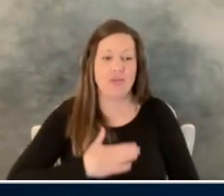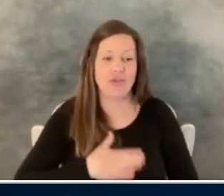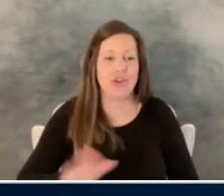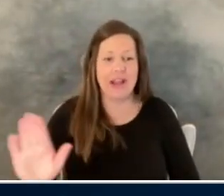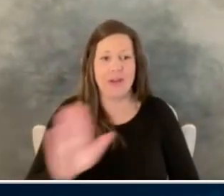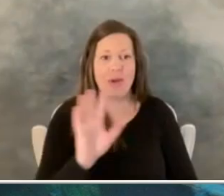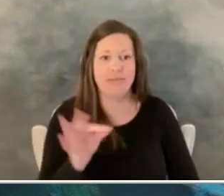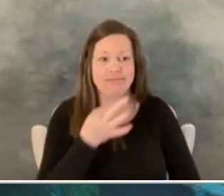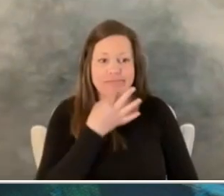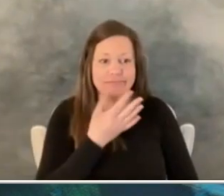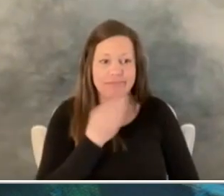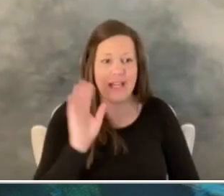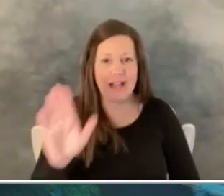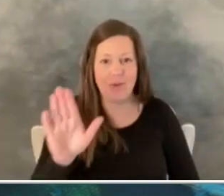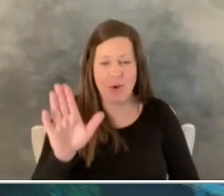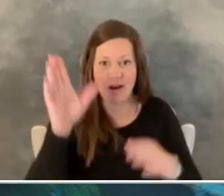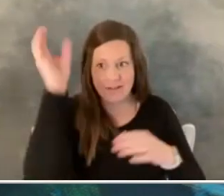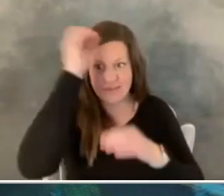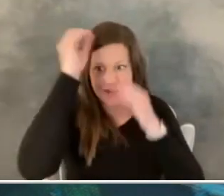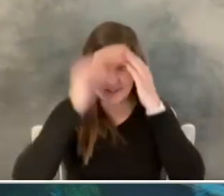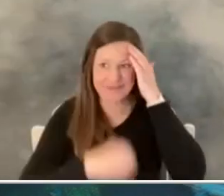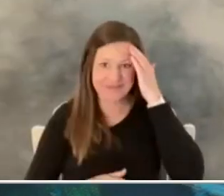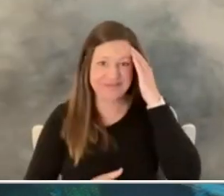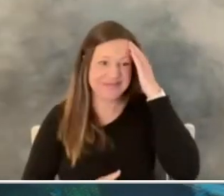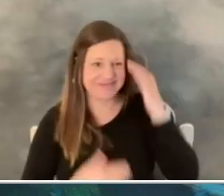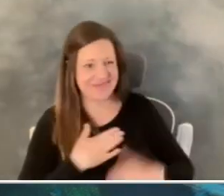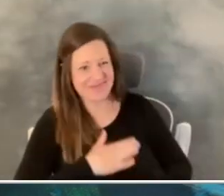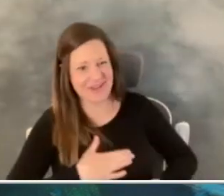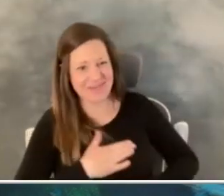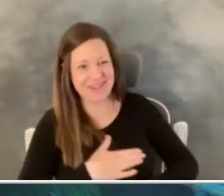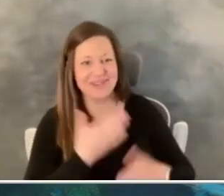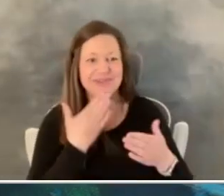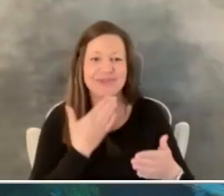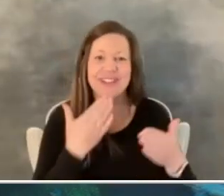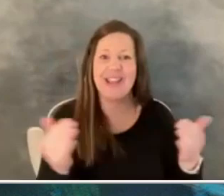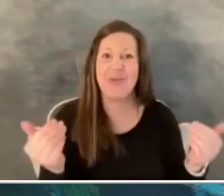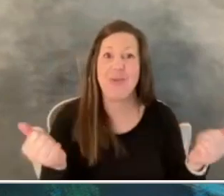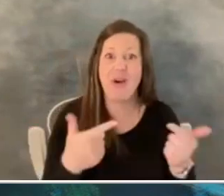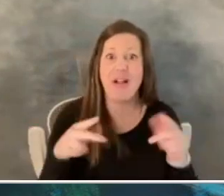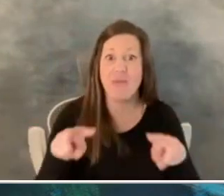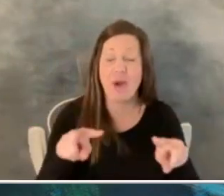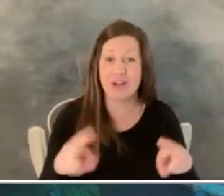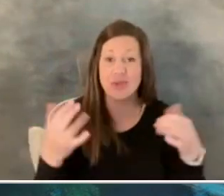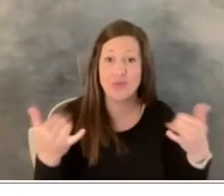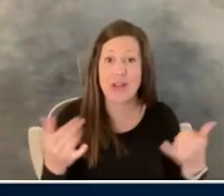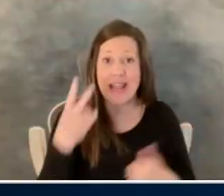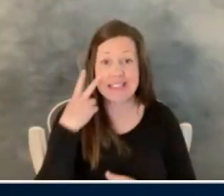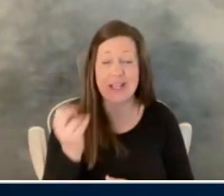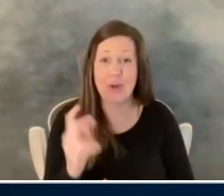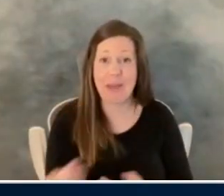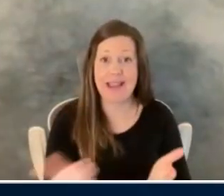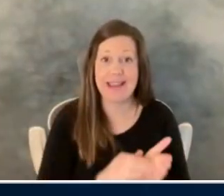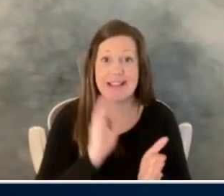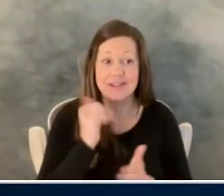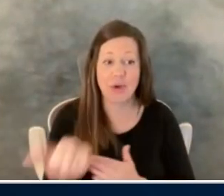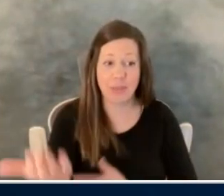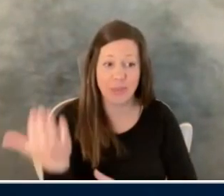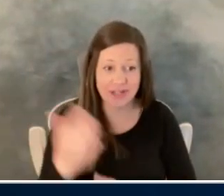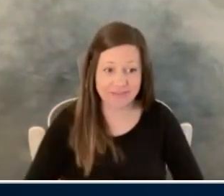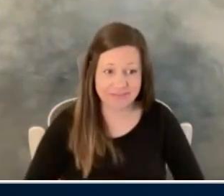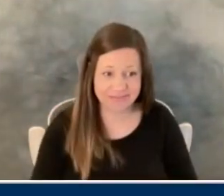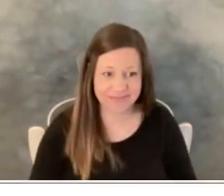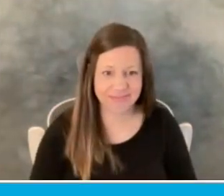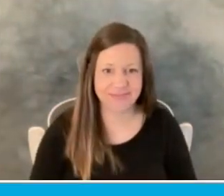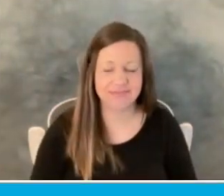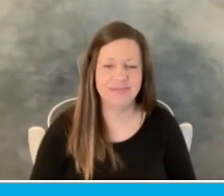insight. And thank you so much to our viewers for being with us today. We'll see you back here tomorrow morning. Coming up tomorrow on the Morning